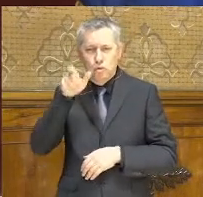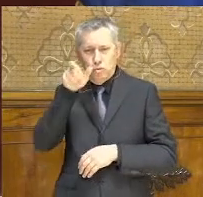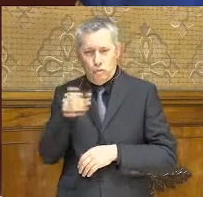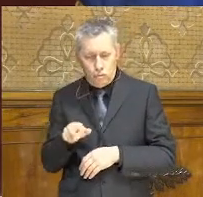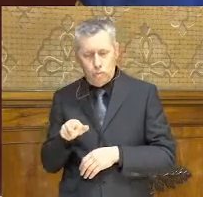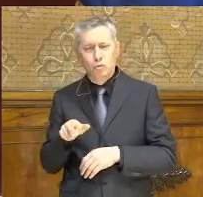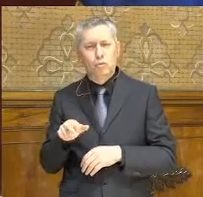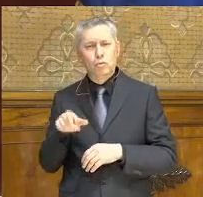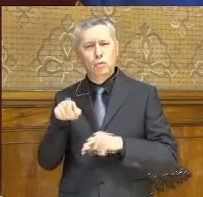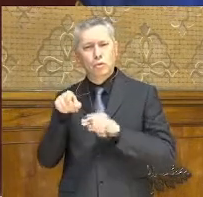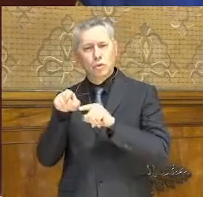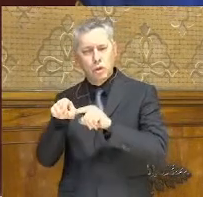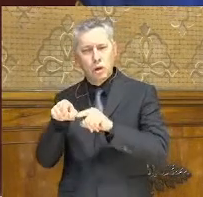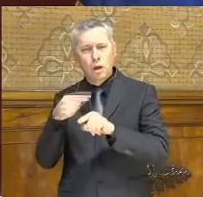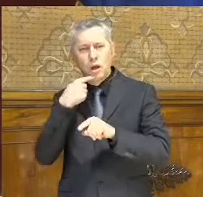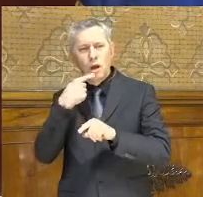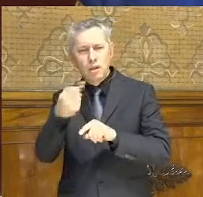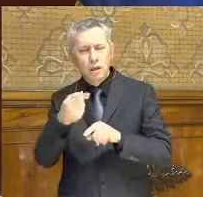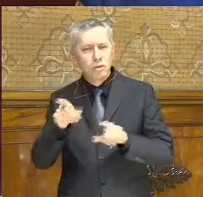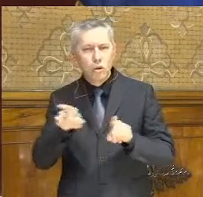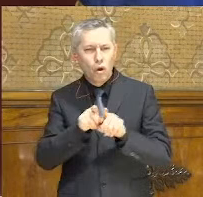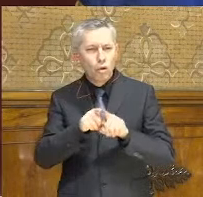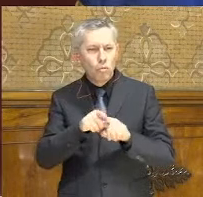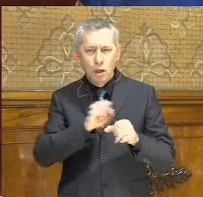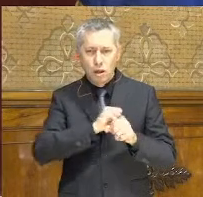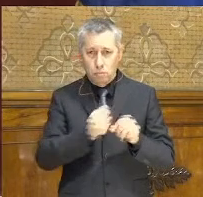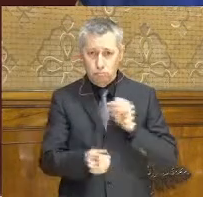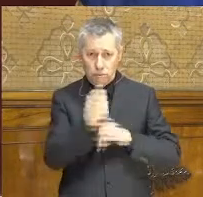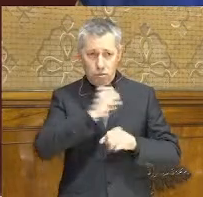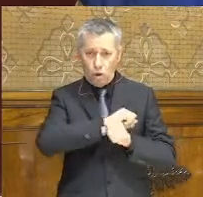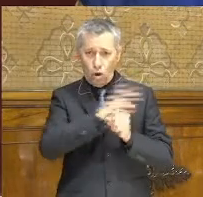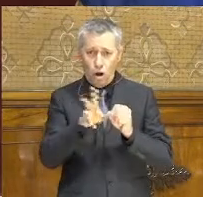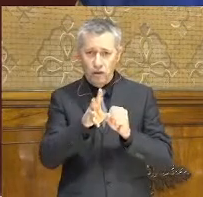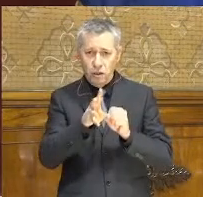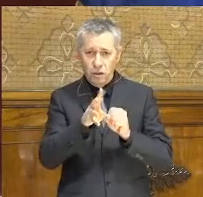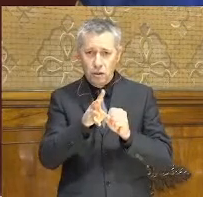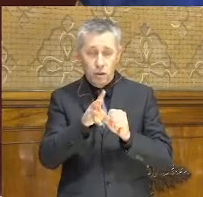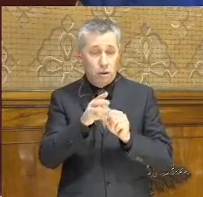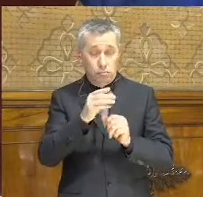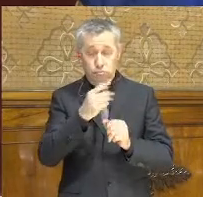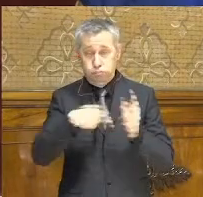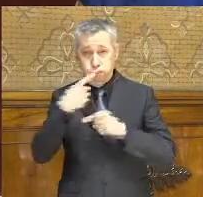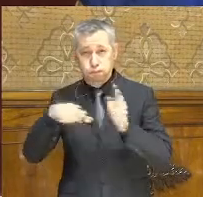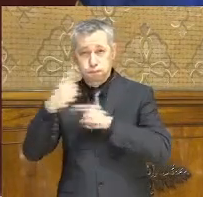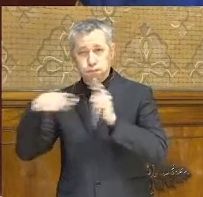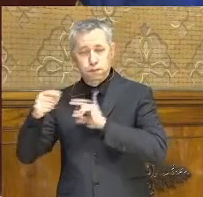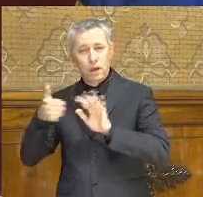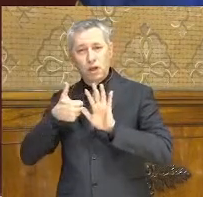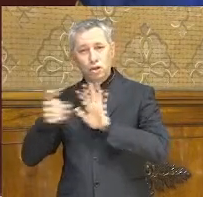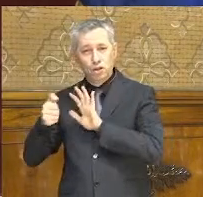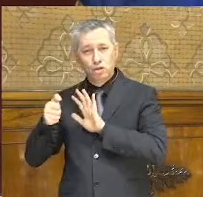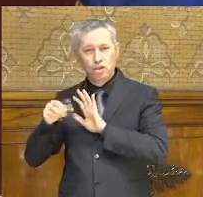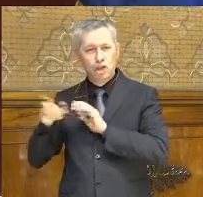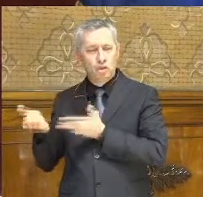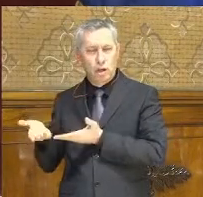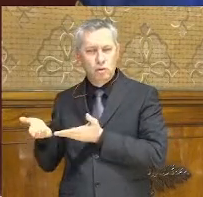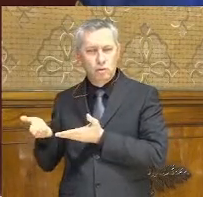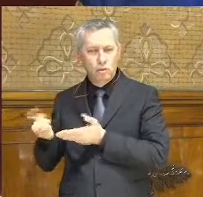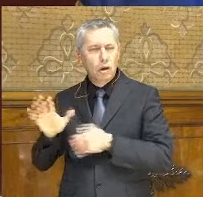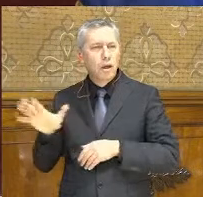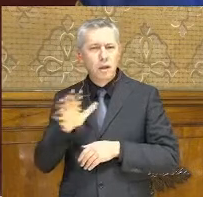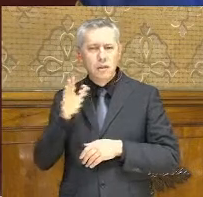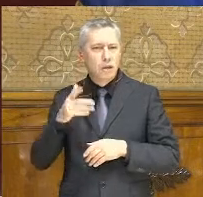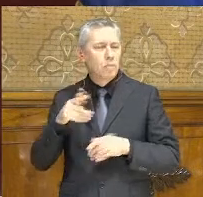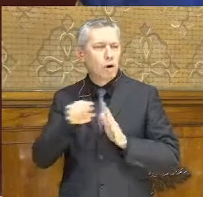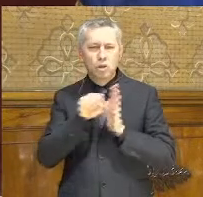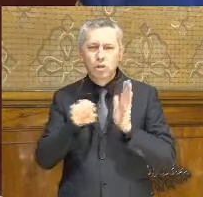as catapulting us back to the 17th century. She said, we are living at the moment of COVID